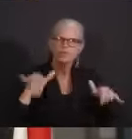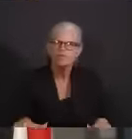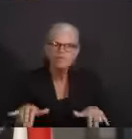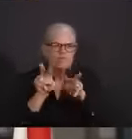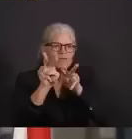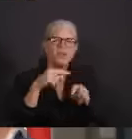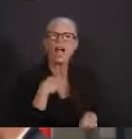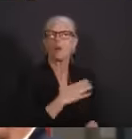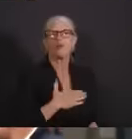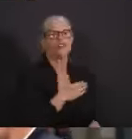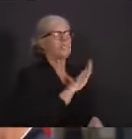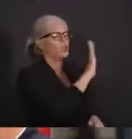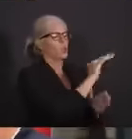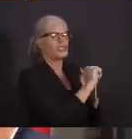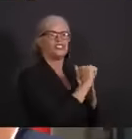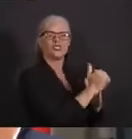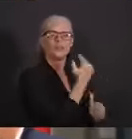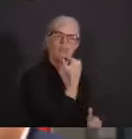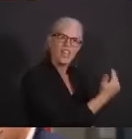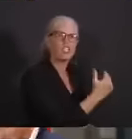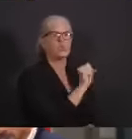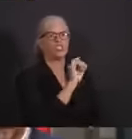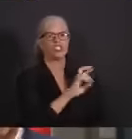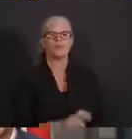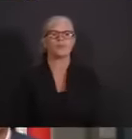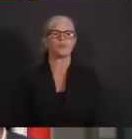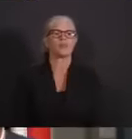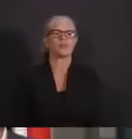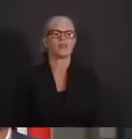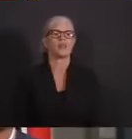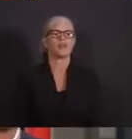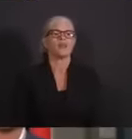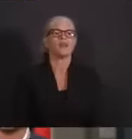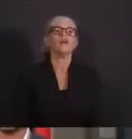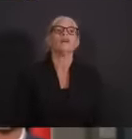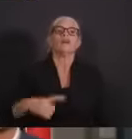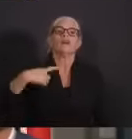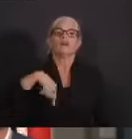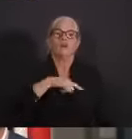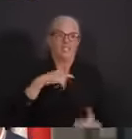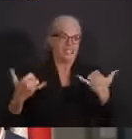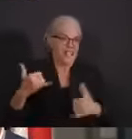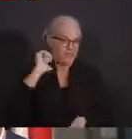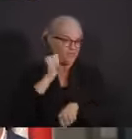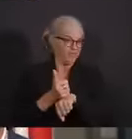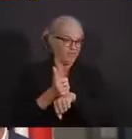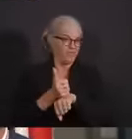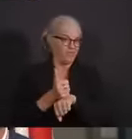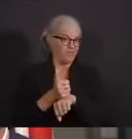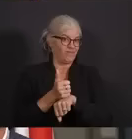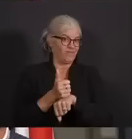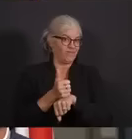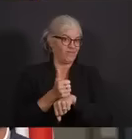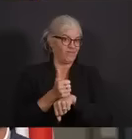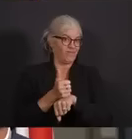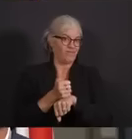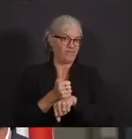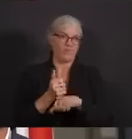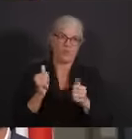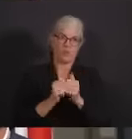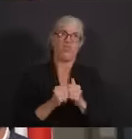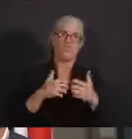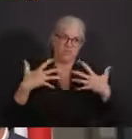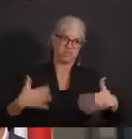Thank you, sir. So we are staged with massive amounts of search and